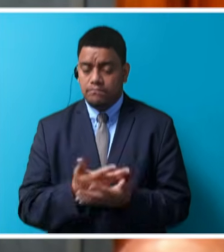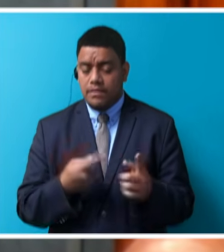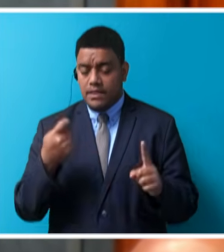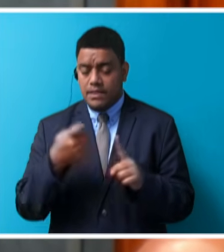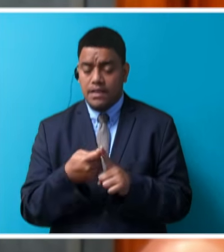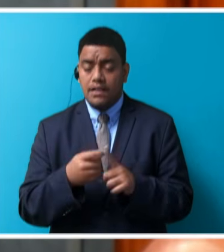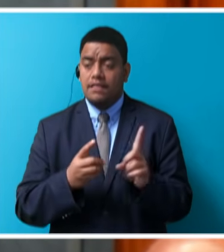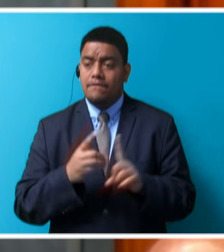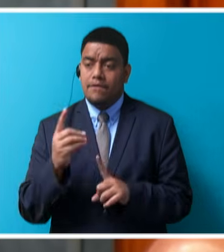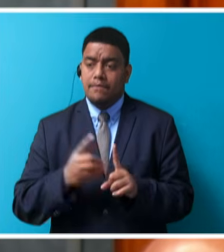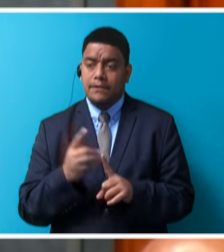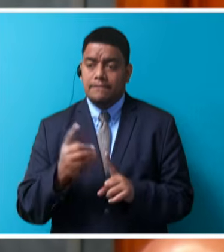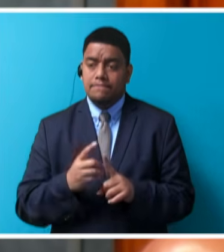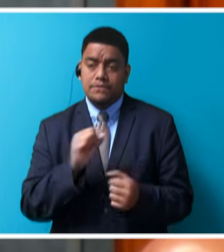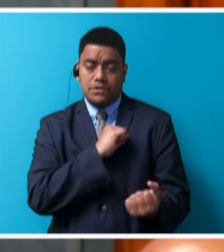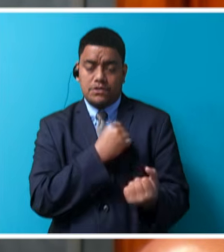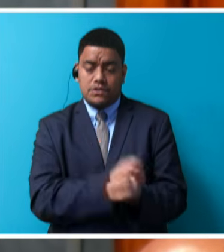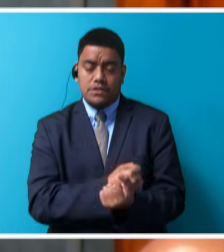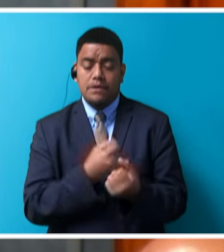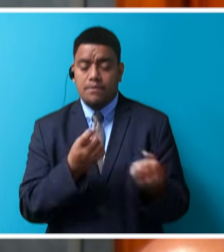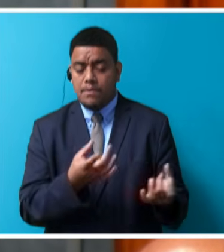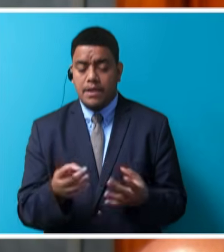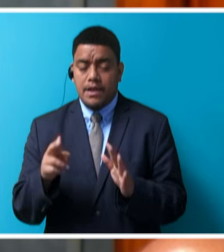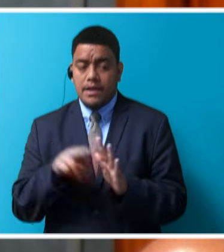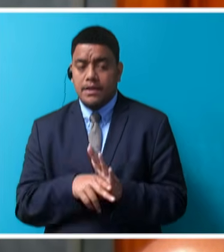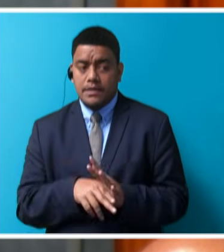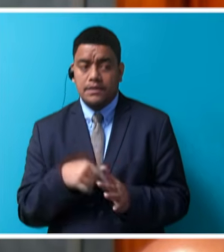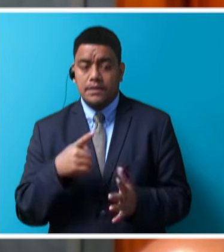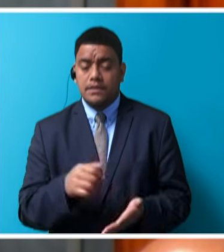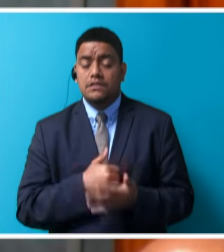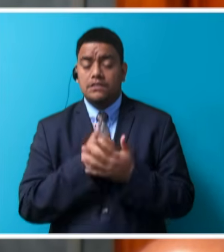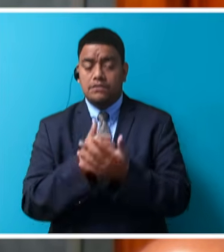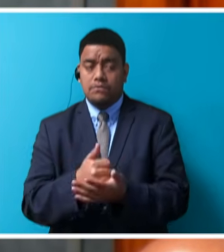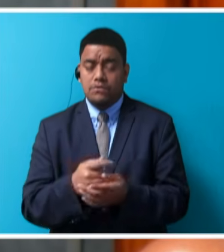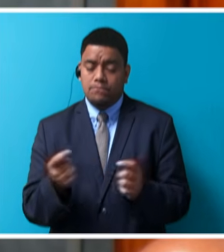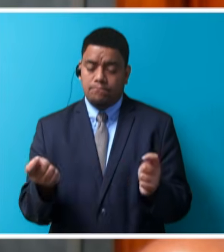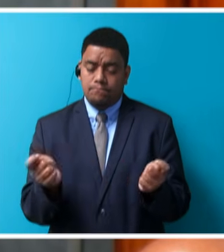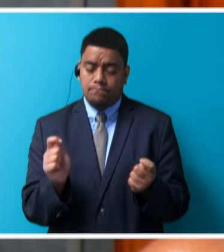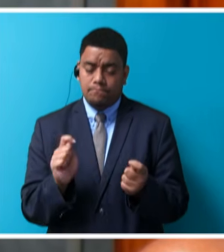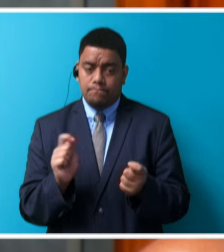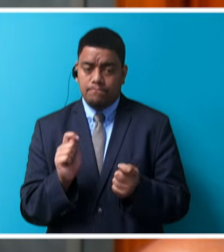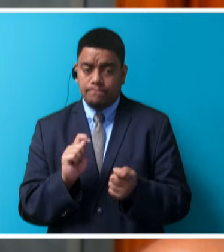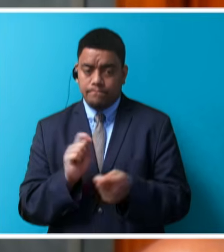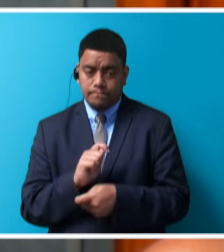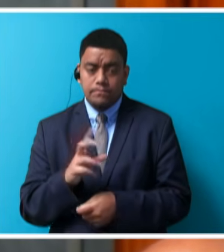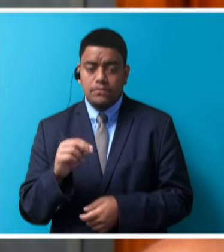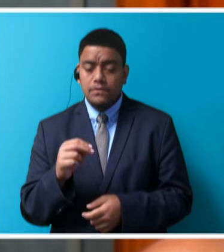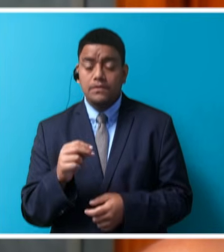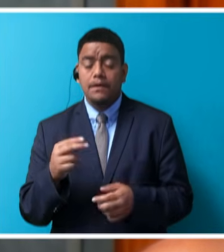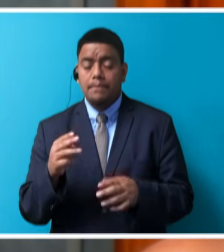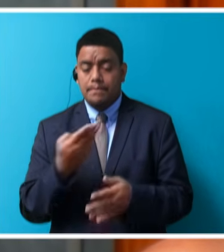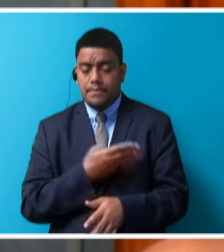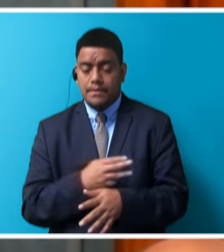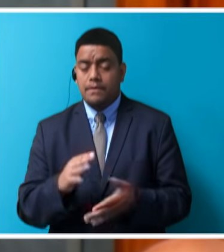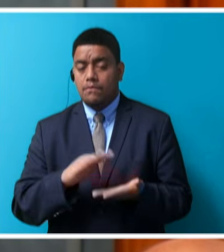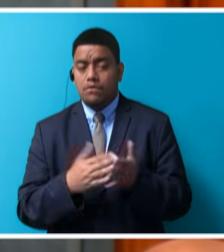rural development, strengthen disaster preparedness, and support the transformation of rural and maritime